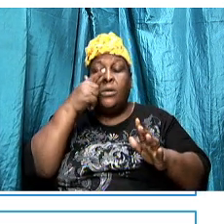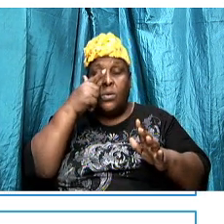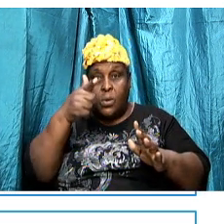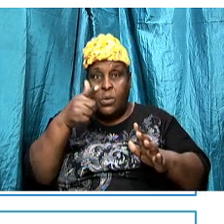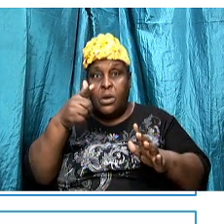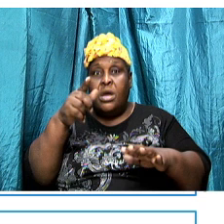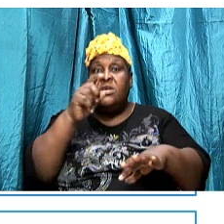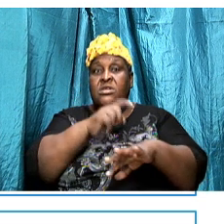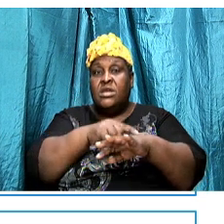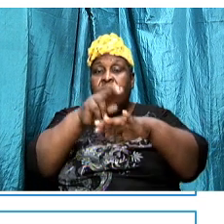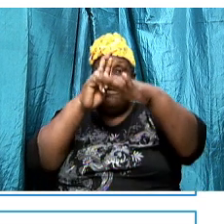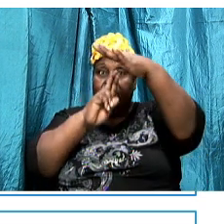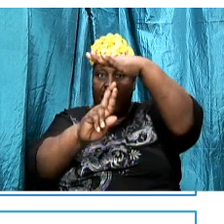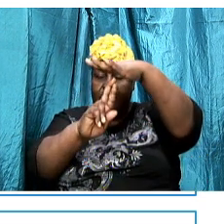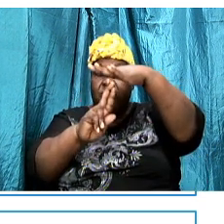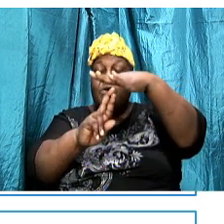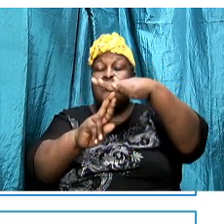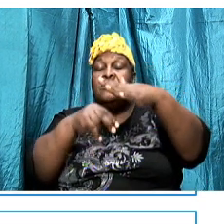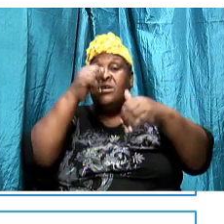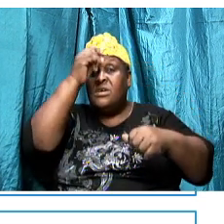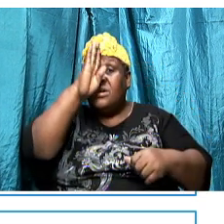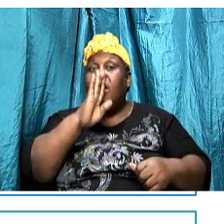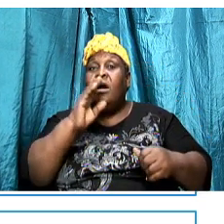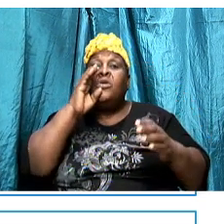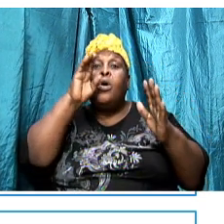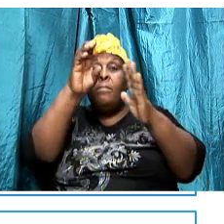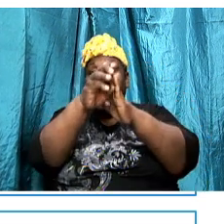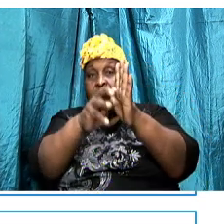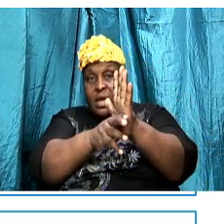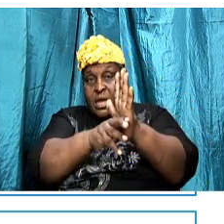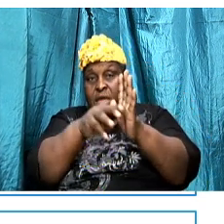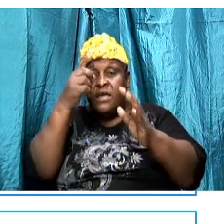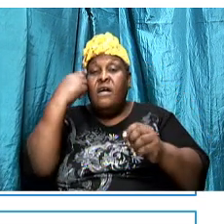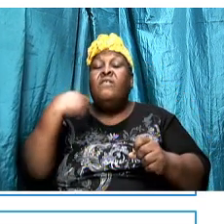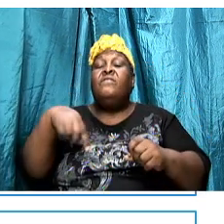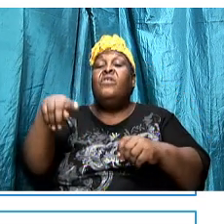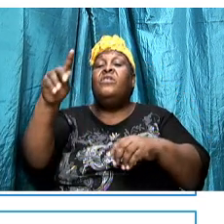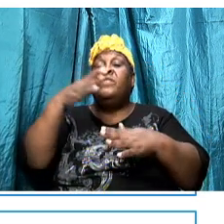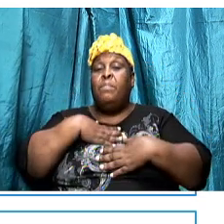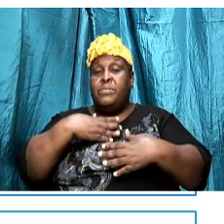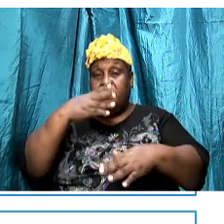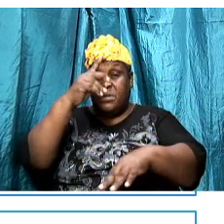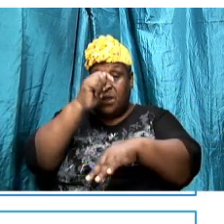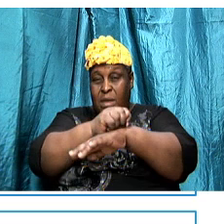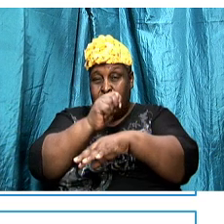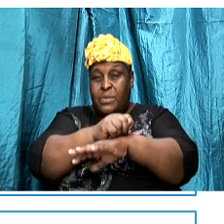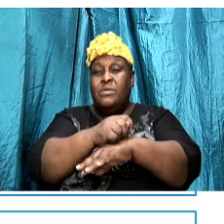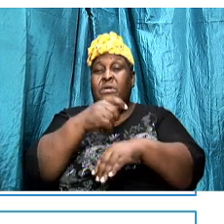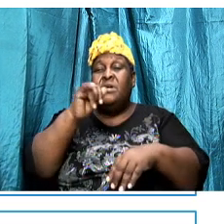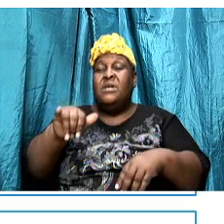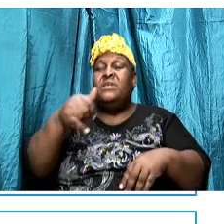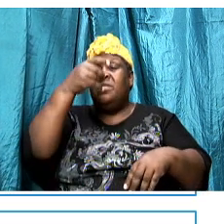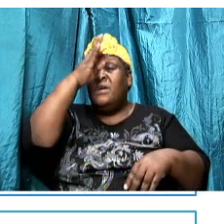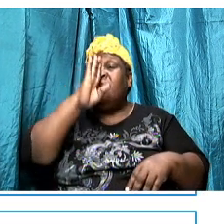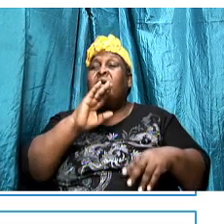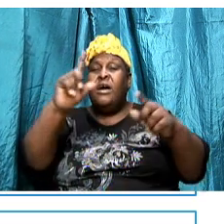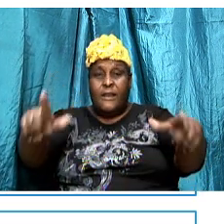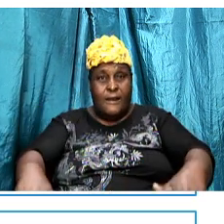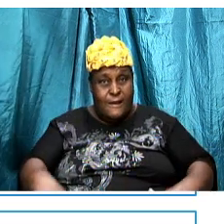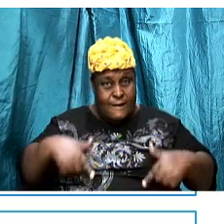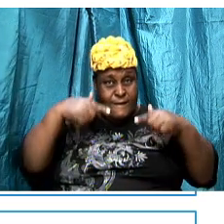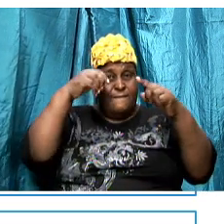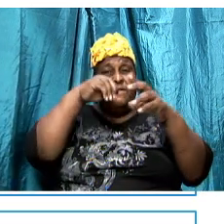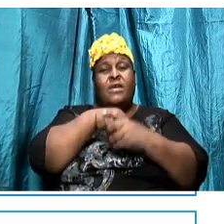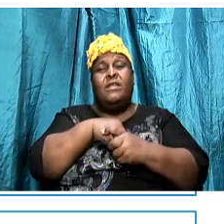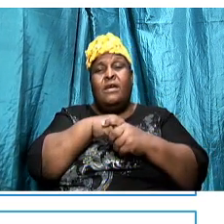God demands for the temple that he resides in, and what they have to do, and how